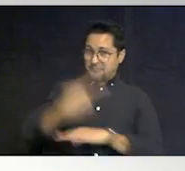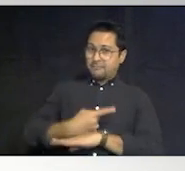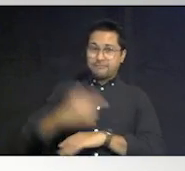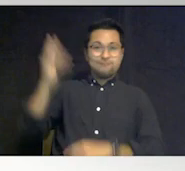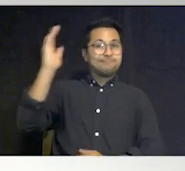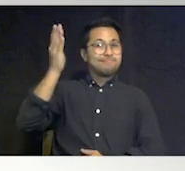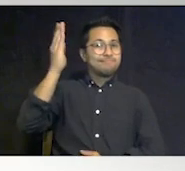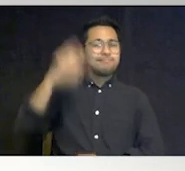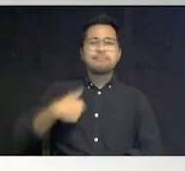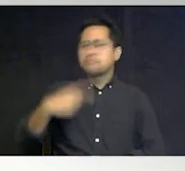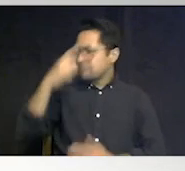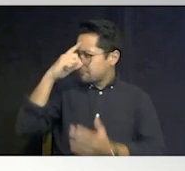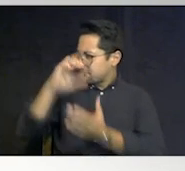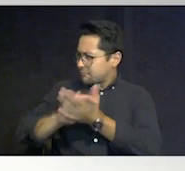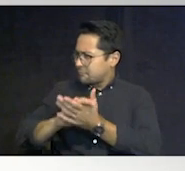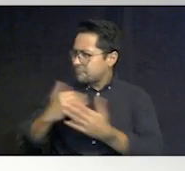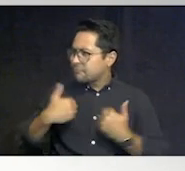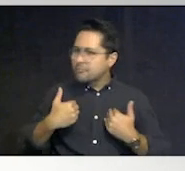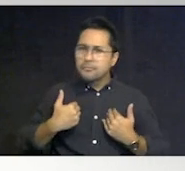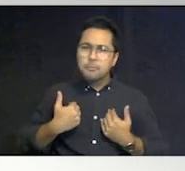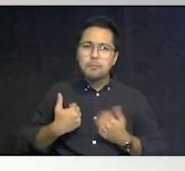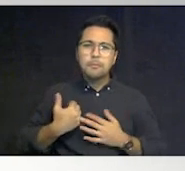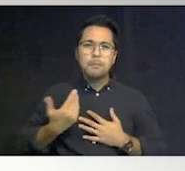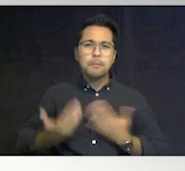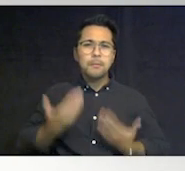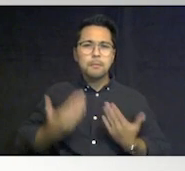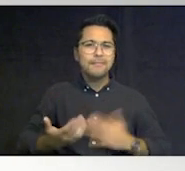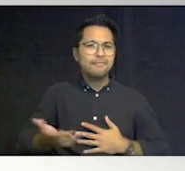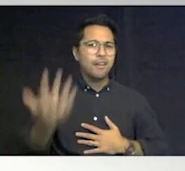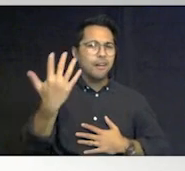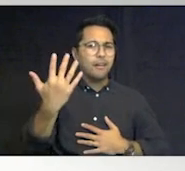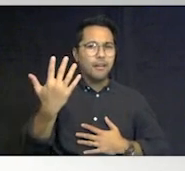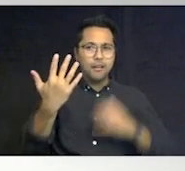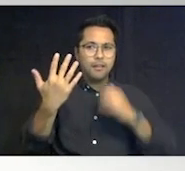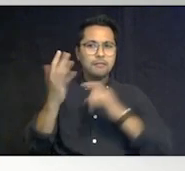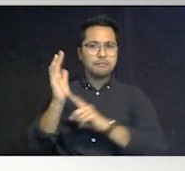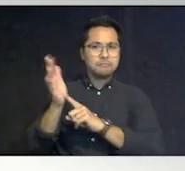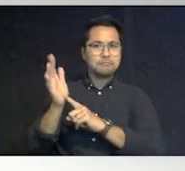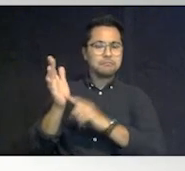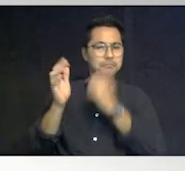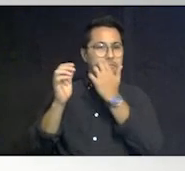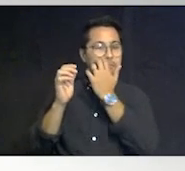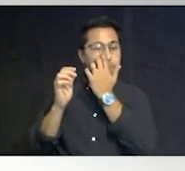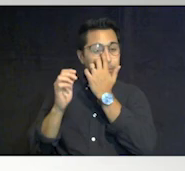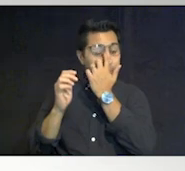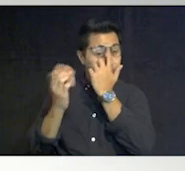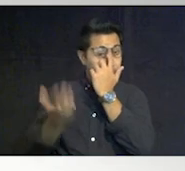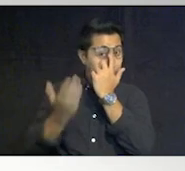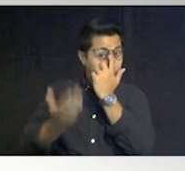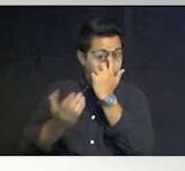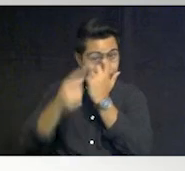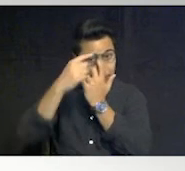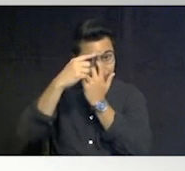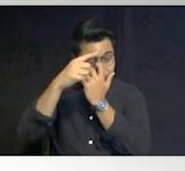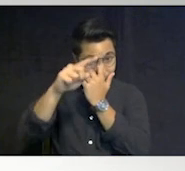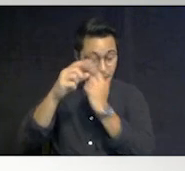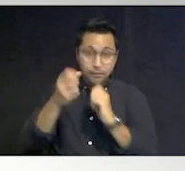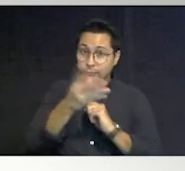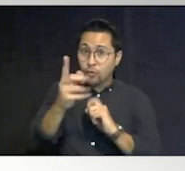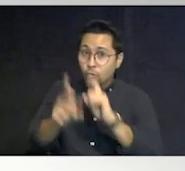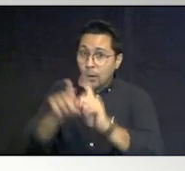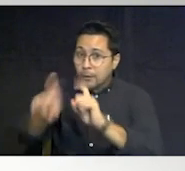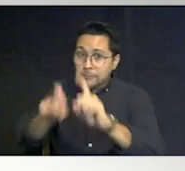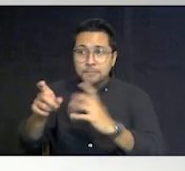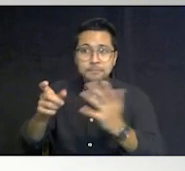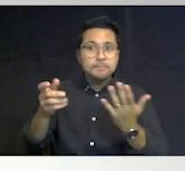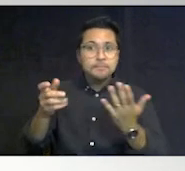presentation. I believe we have maybe five minutes to maybe take a couple of questions that any of you may